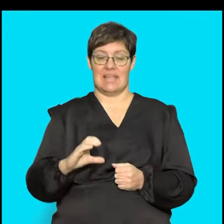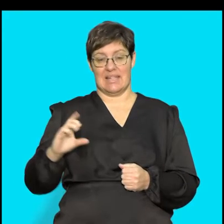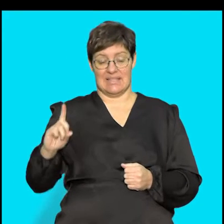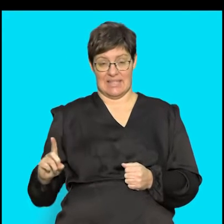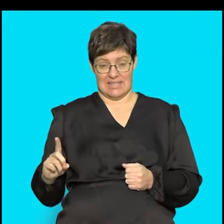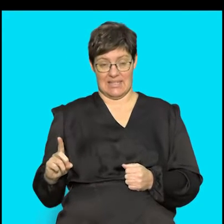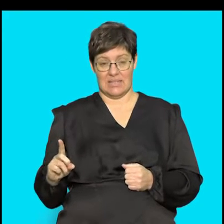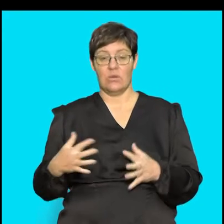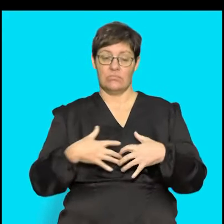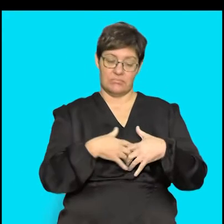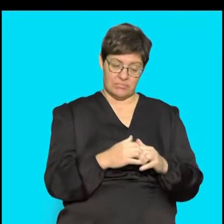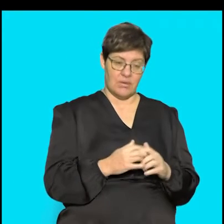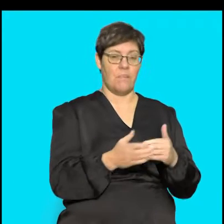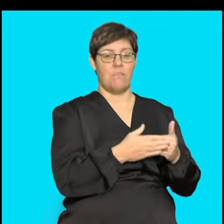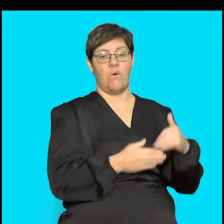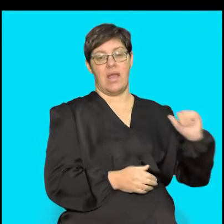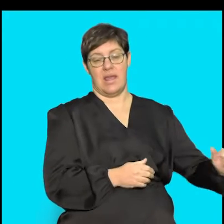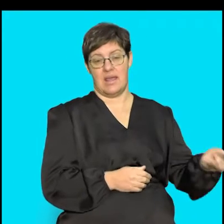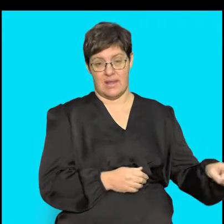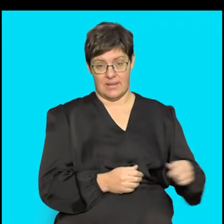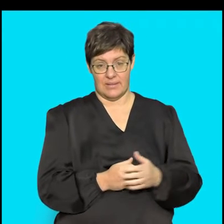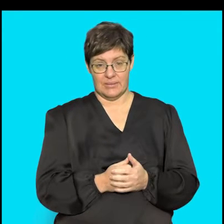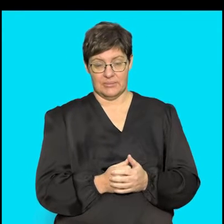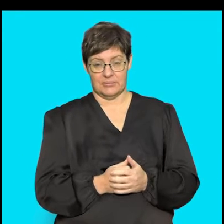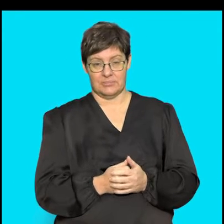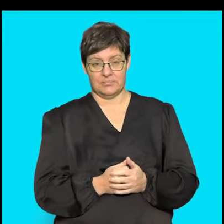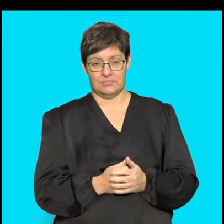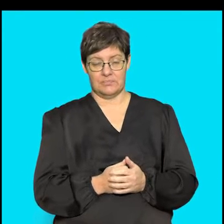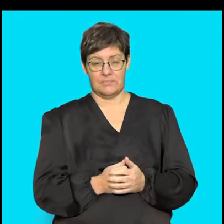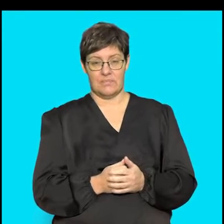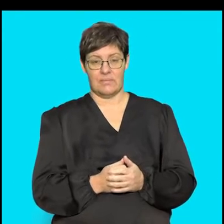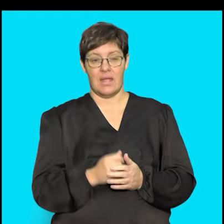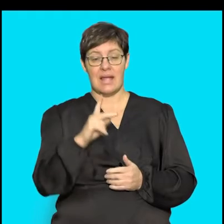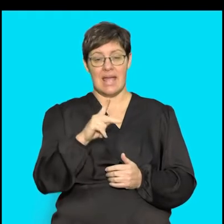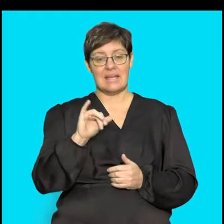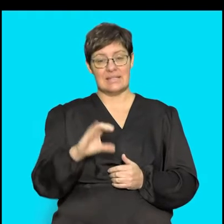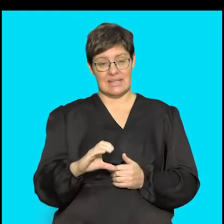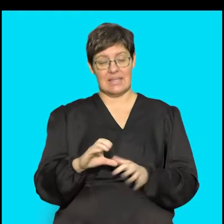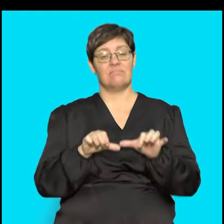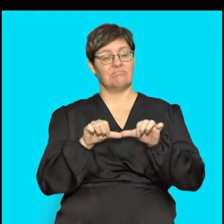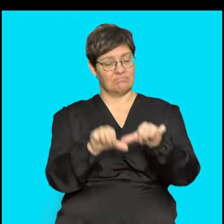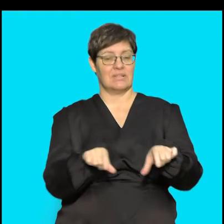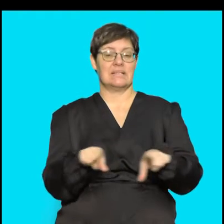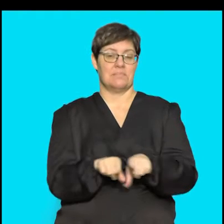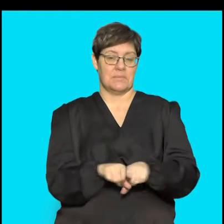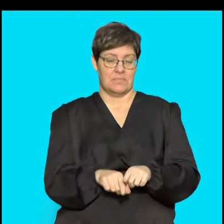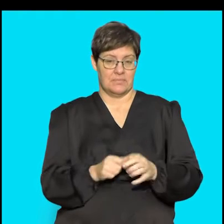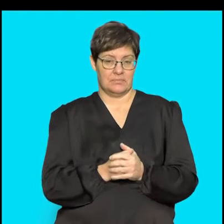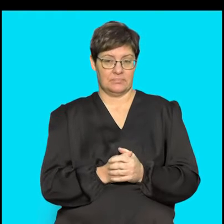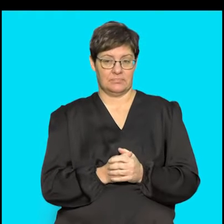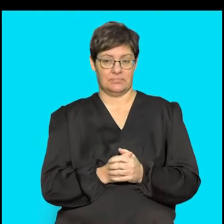and D to make more of A. So Kc will remain the